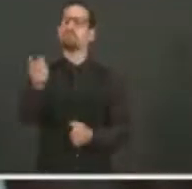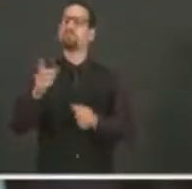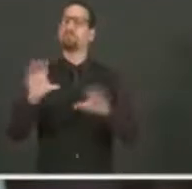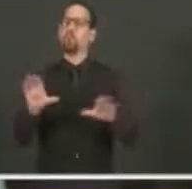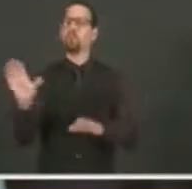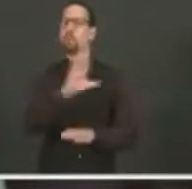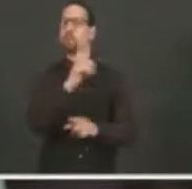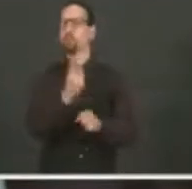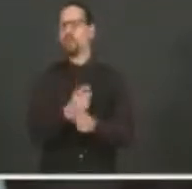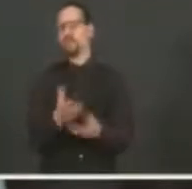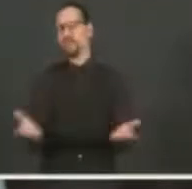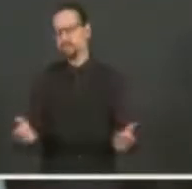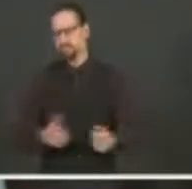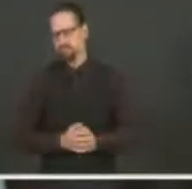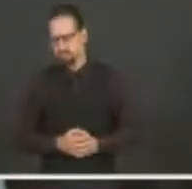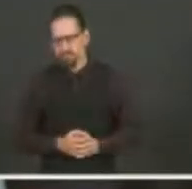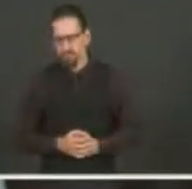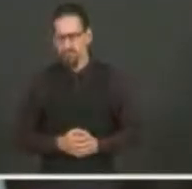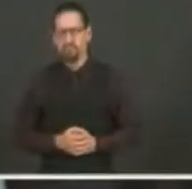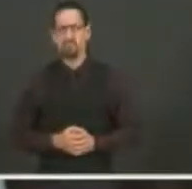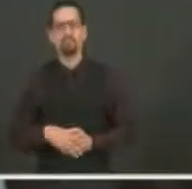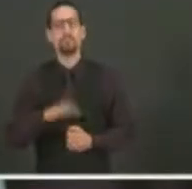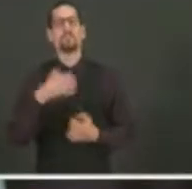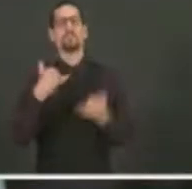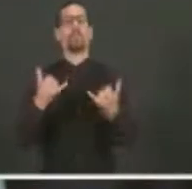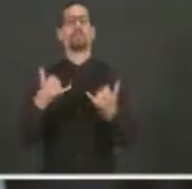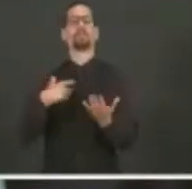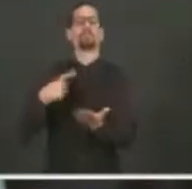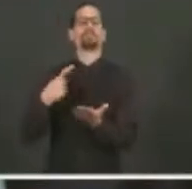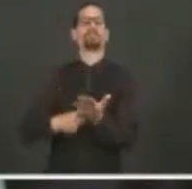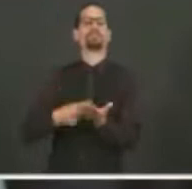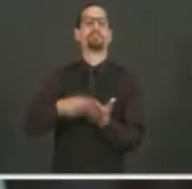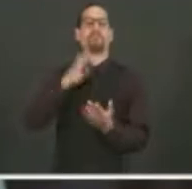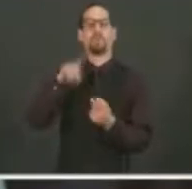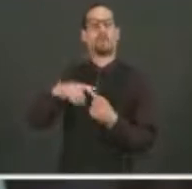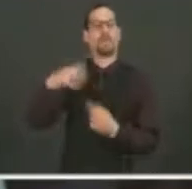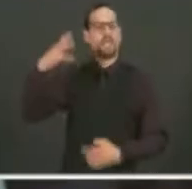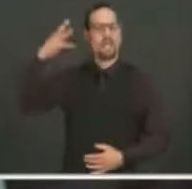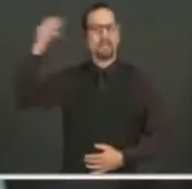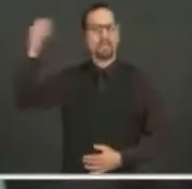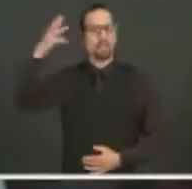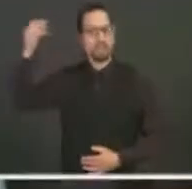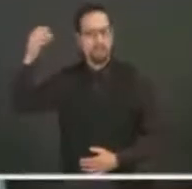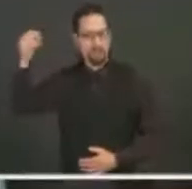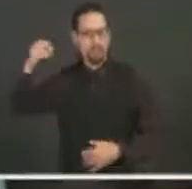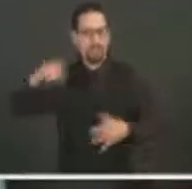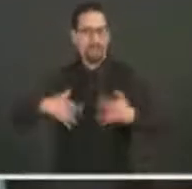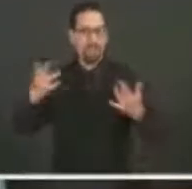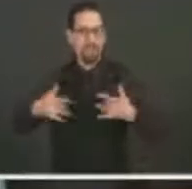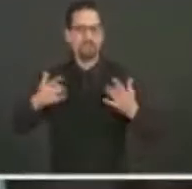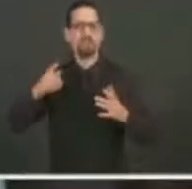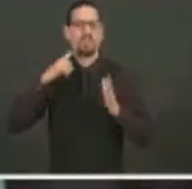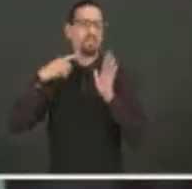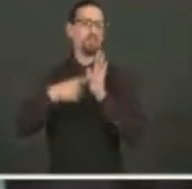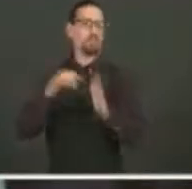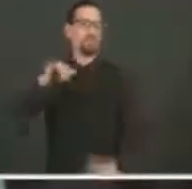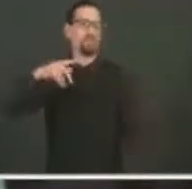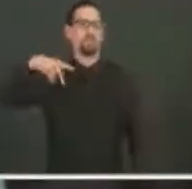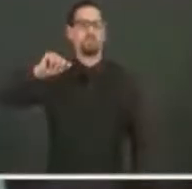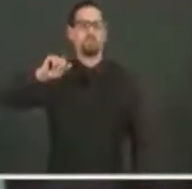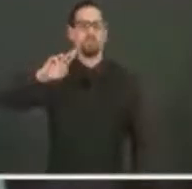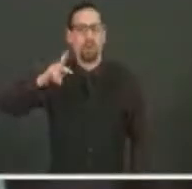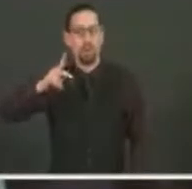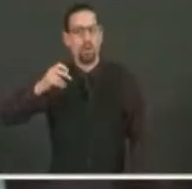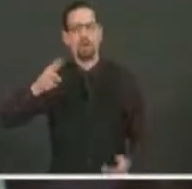spend time outside. Parks and outdoor theaters in particular. Here's the good news. We